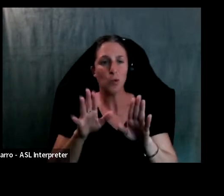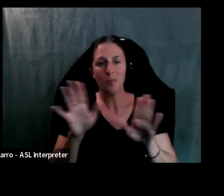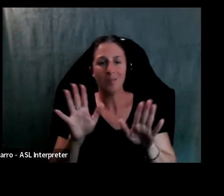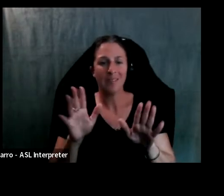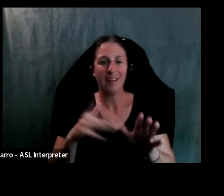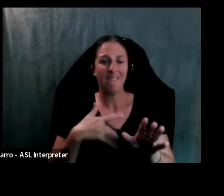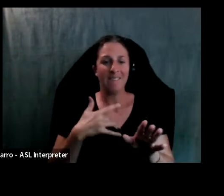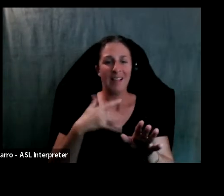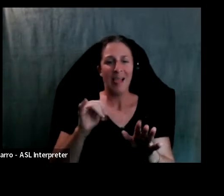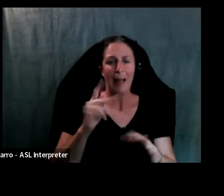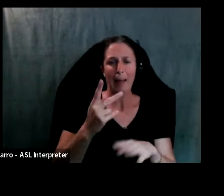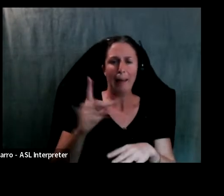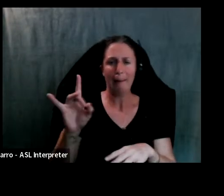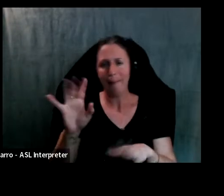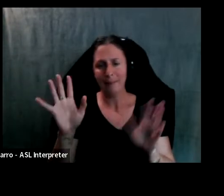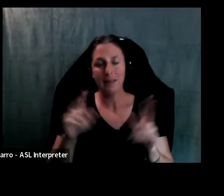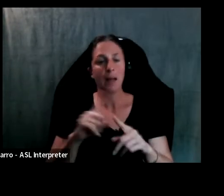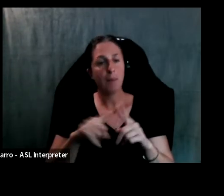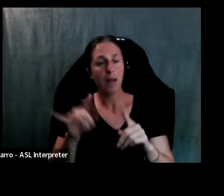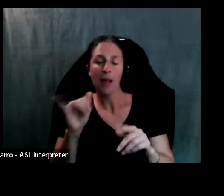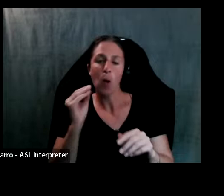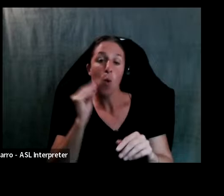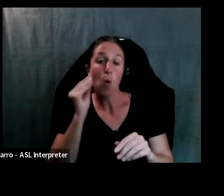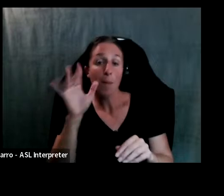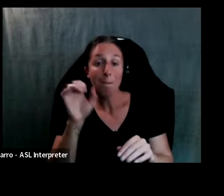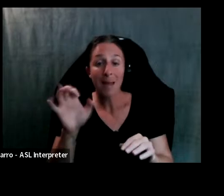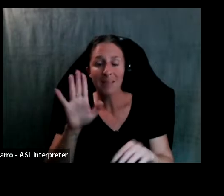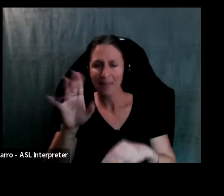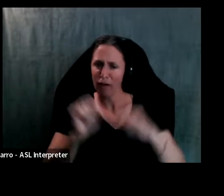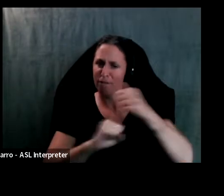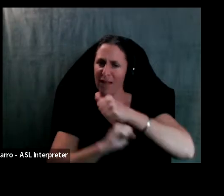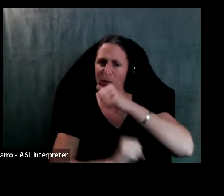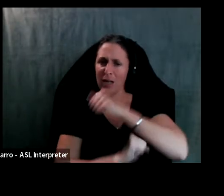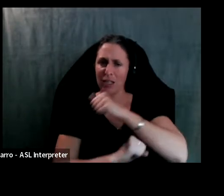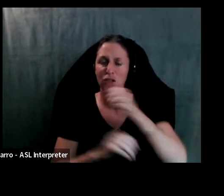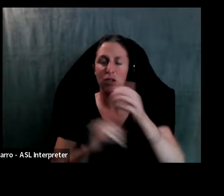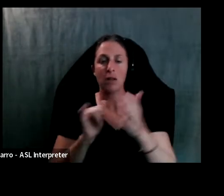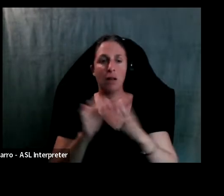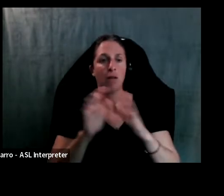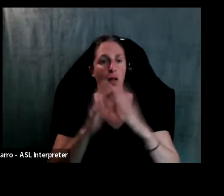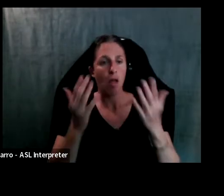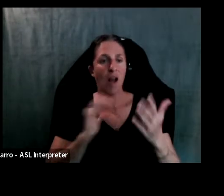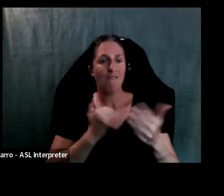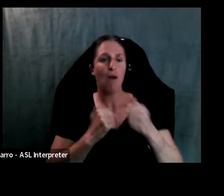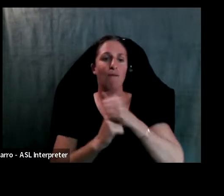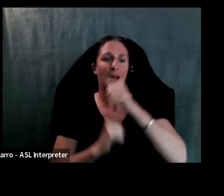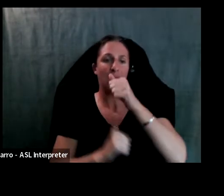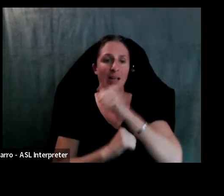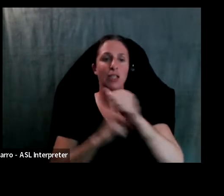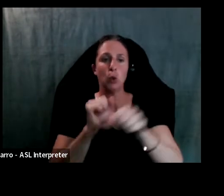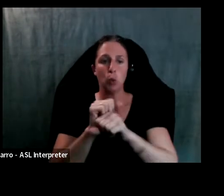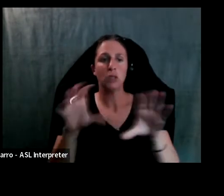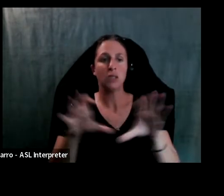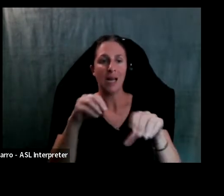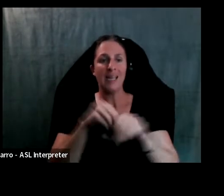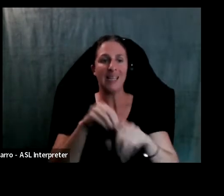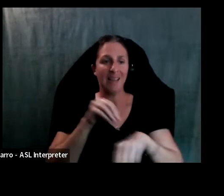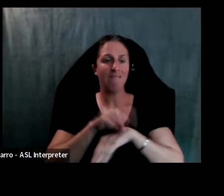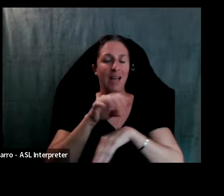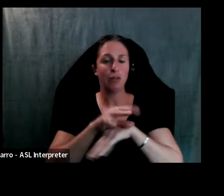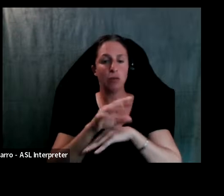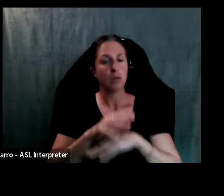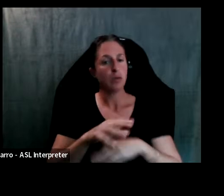K-8, but it's sort of like the home base, their foundation. A lot of our foundational work's done in advisory. So is